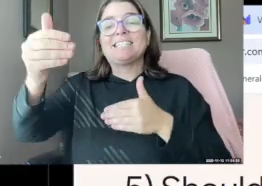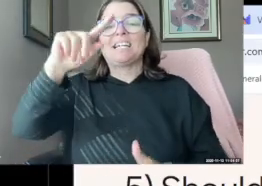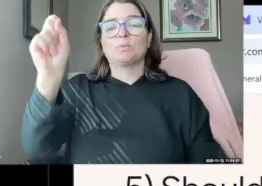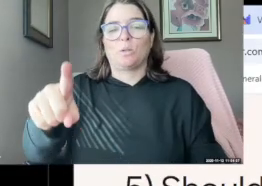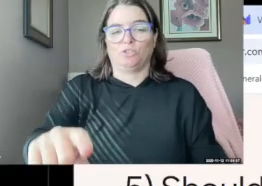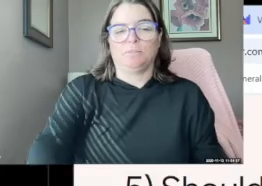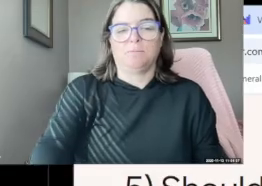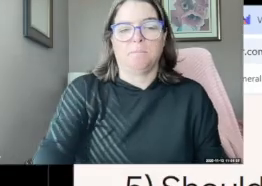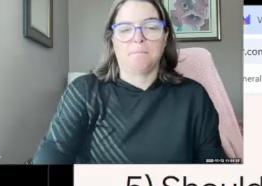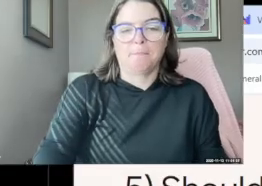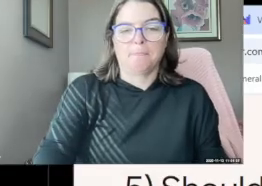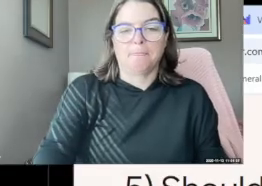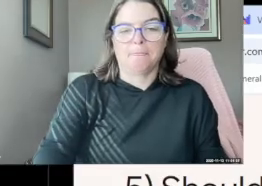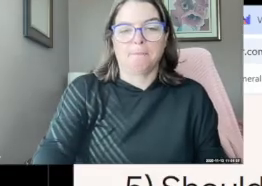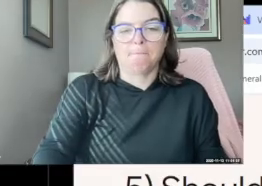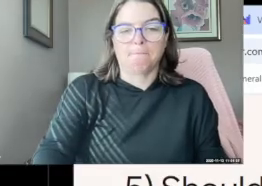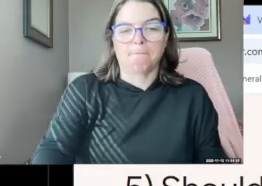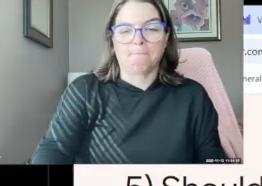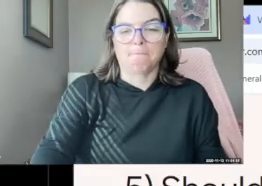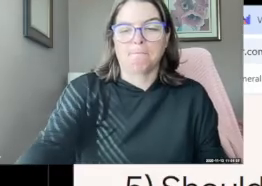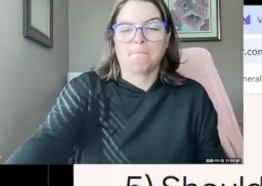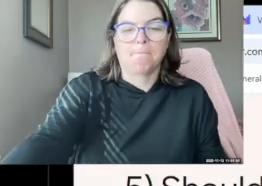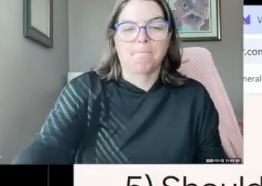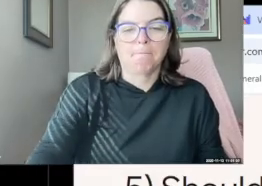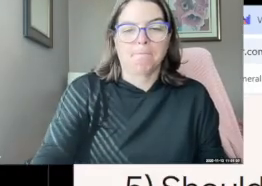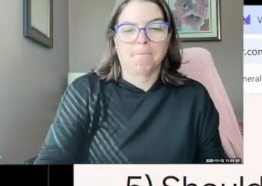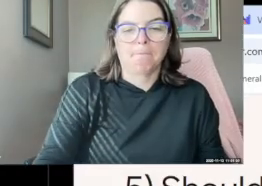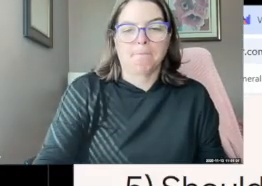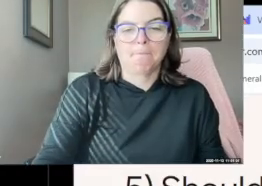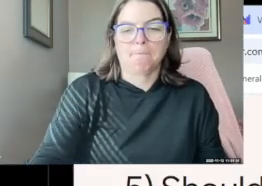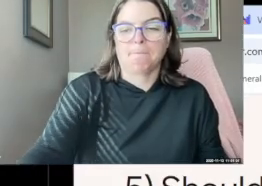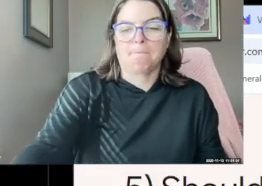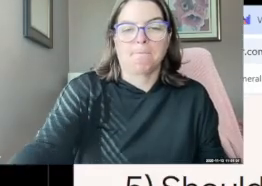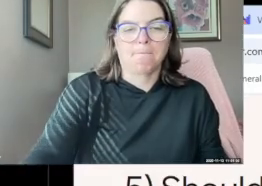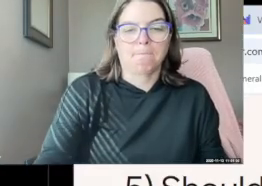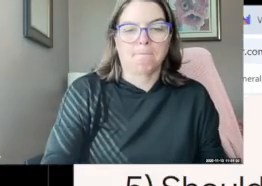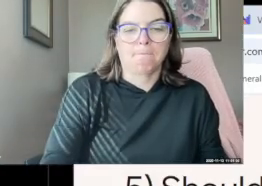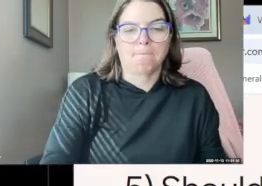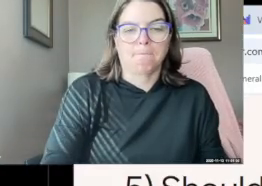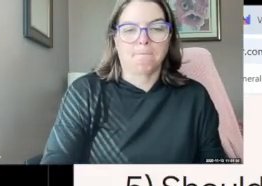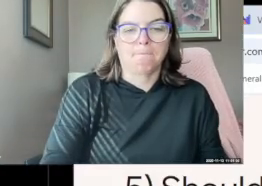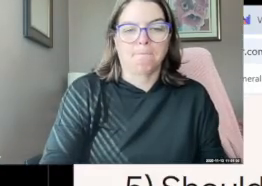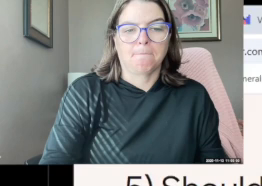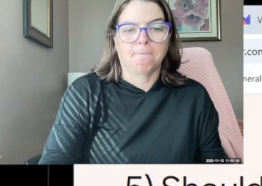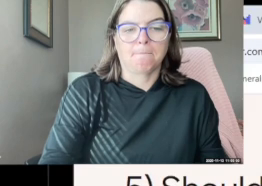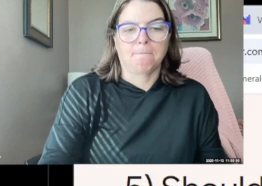time, though, at that point. So we apologize that we are running out of time. Okay, so next